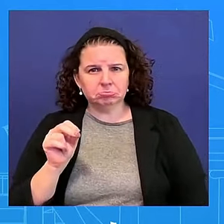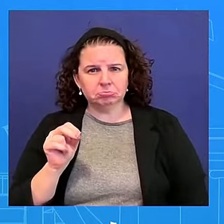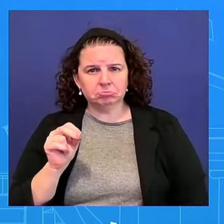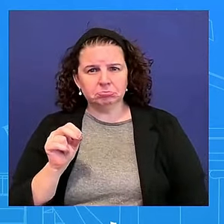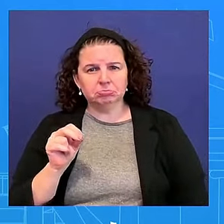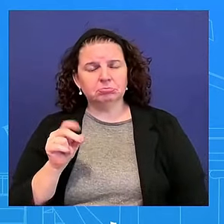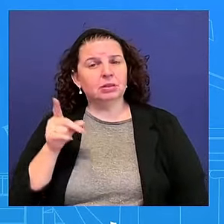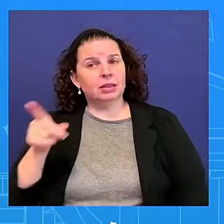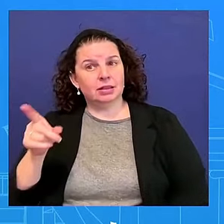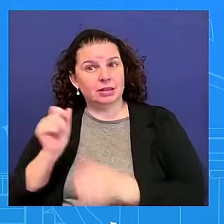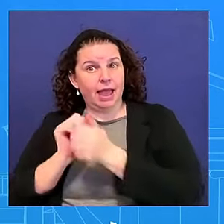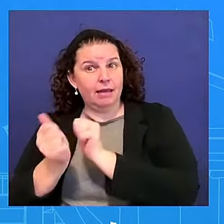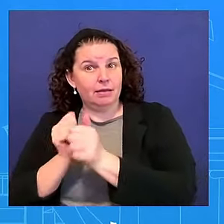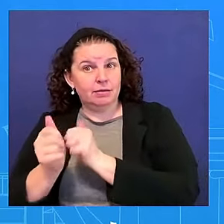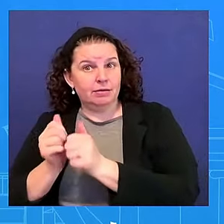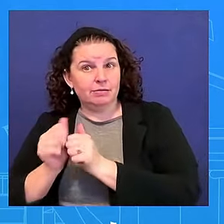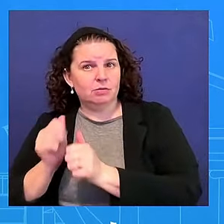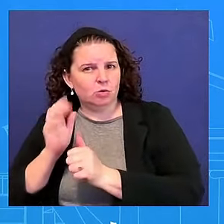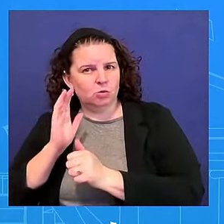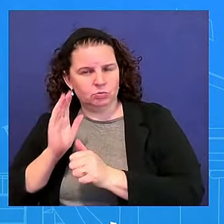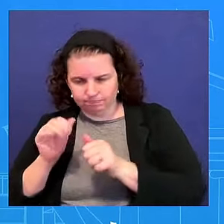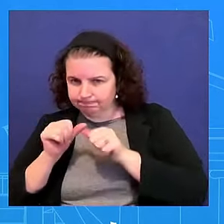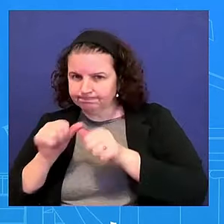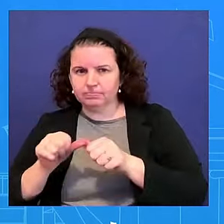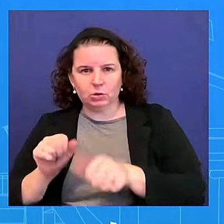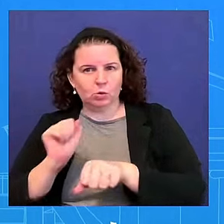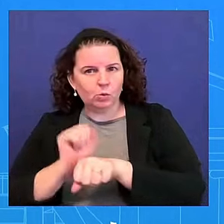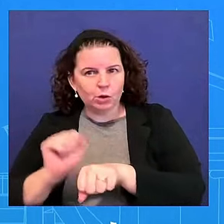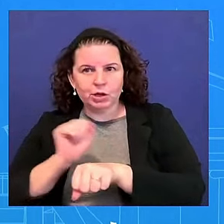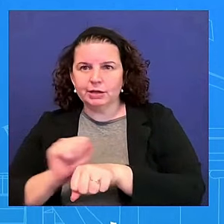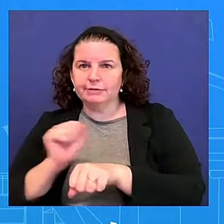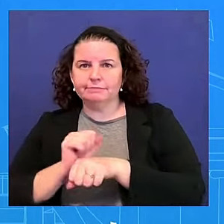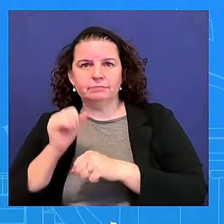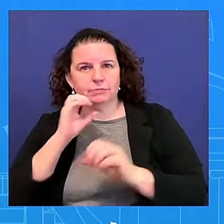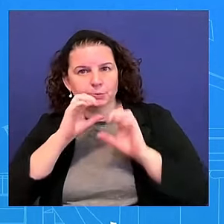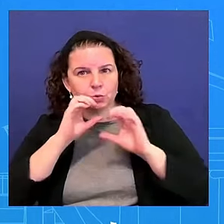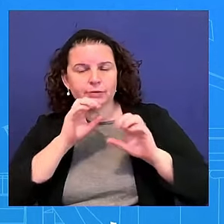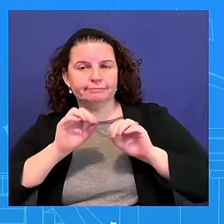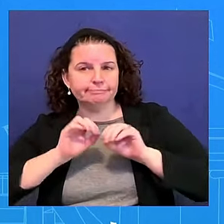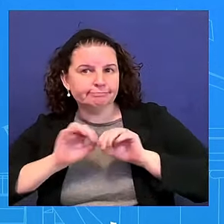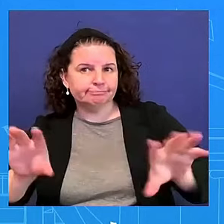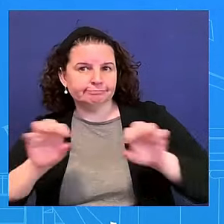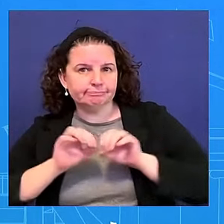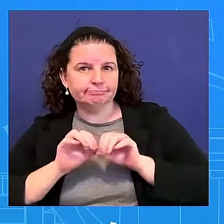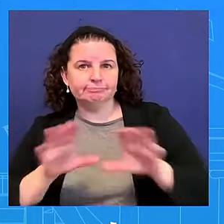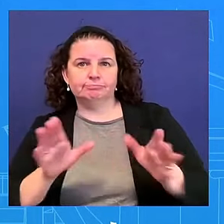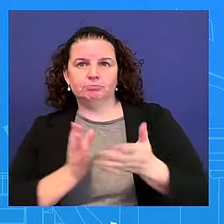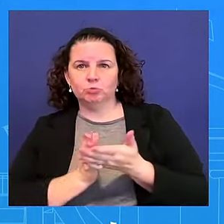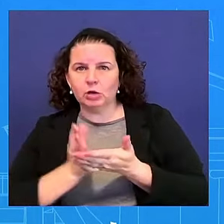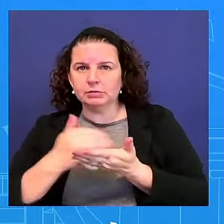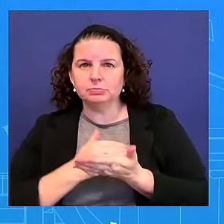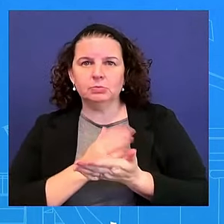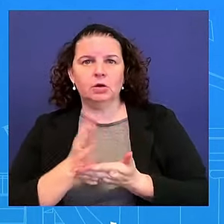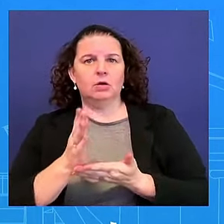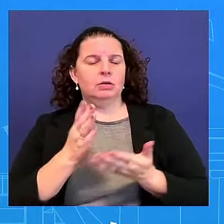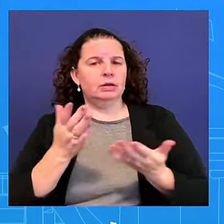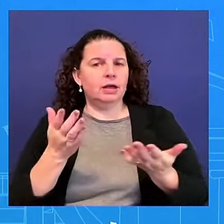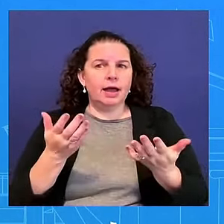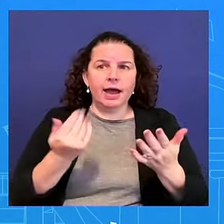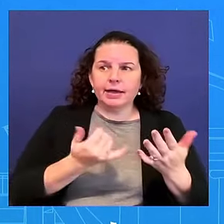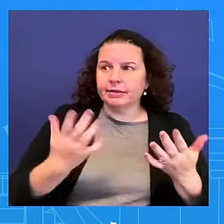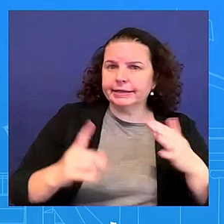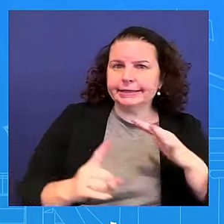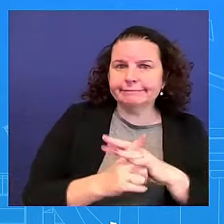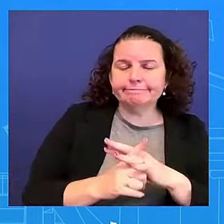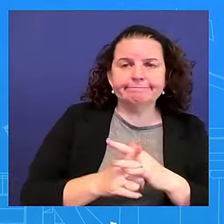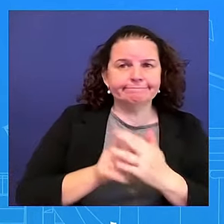engagement with congressional members as we do pretty much all the time on whatever issue we want to work with them on. So that's not going to change.